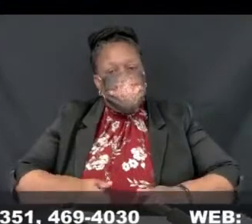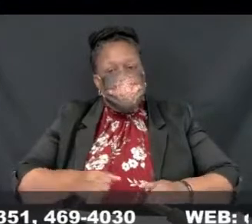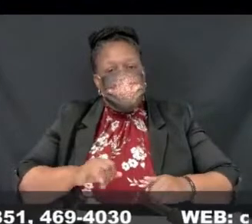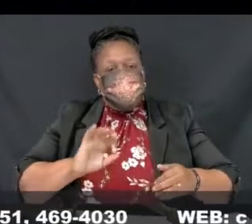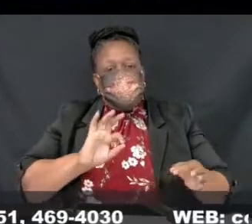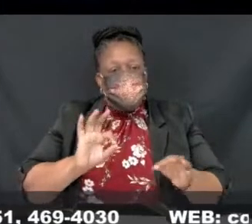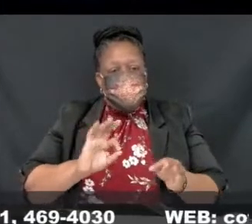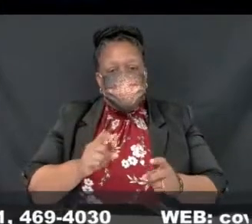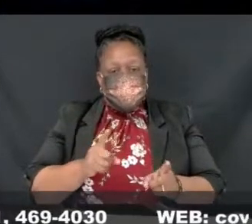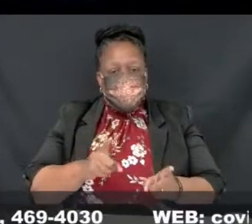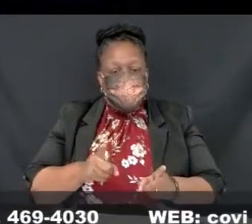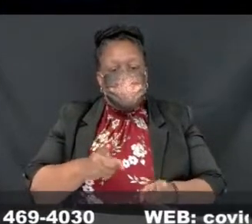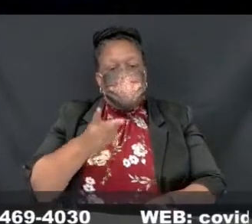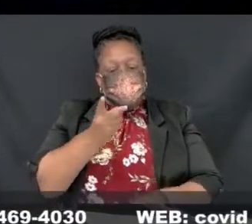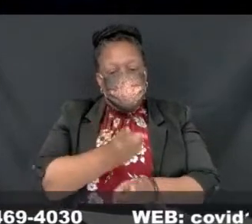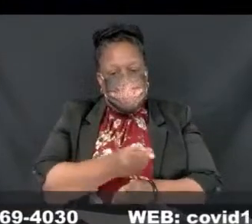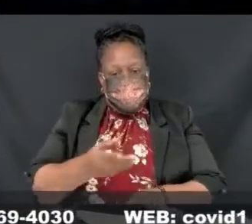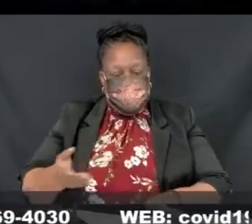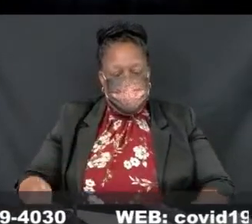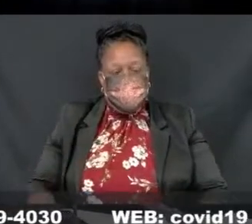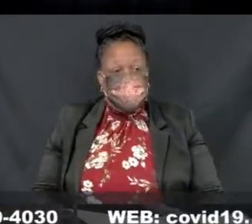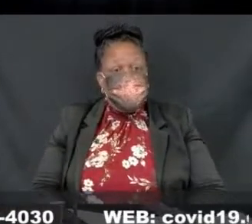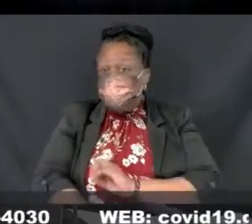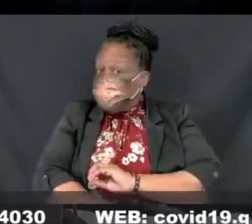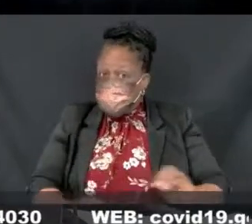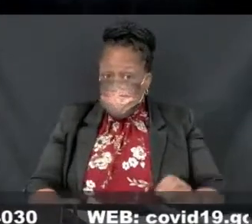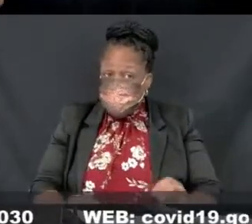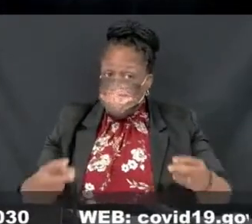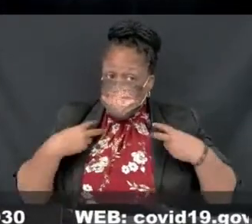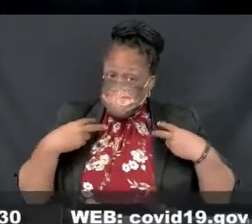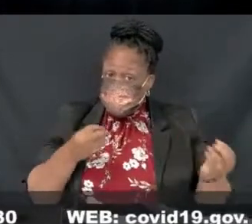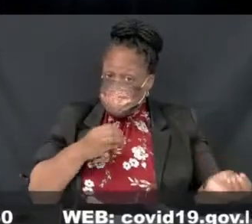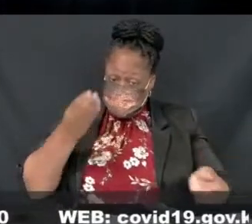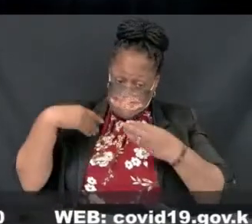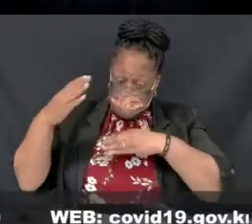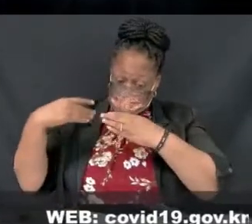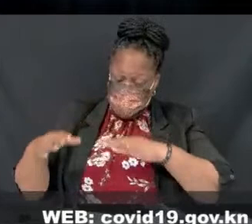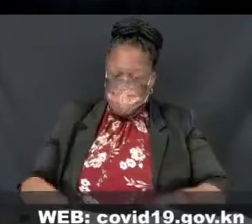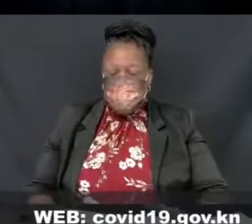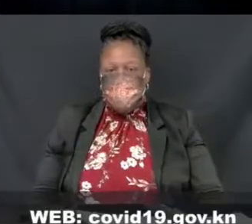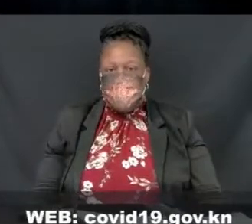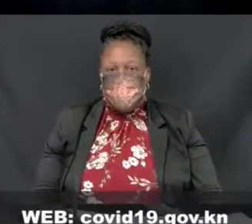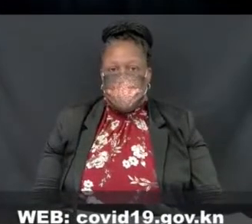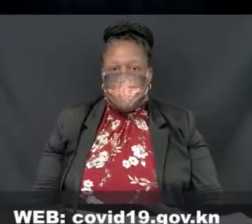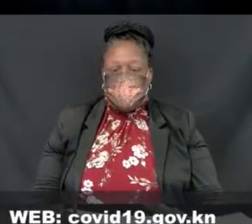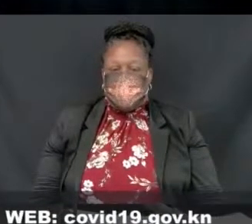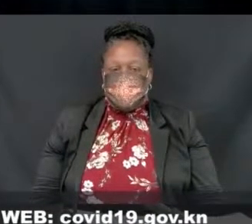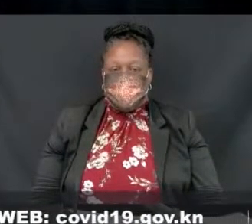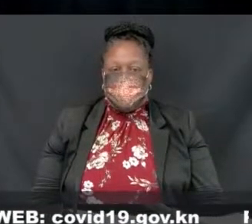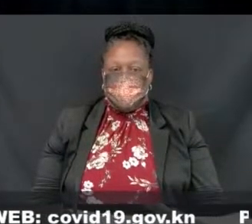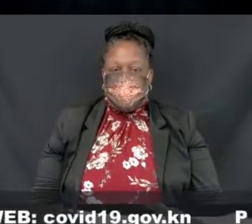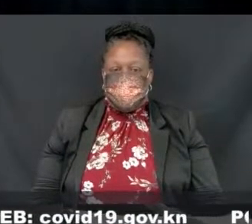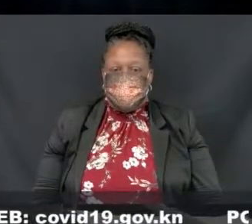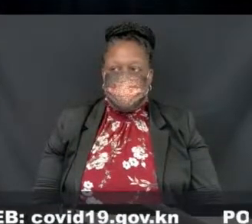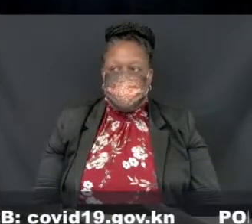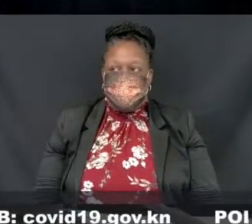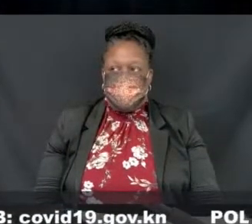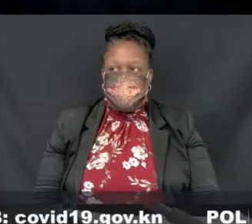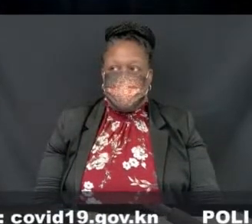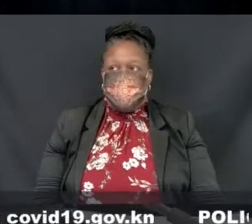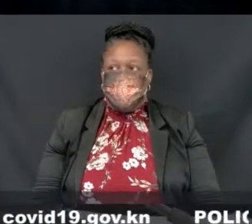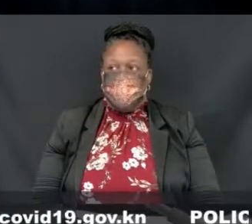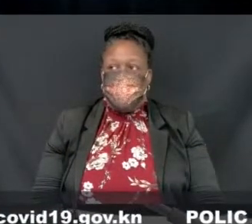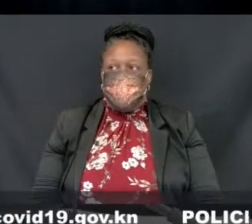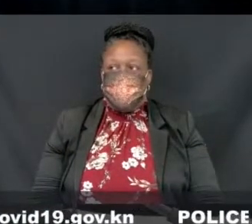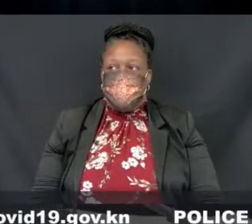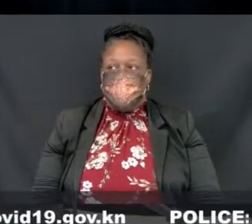like none of us have experienced since, if you're not over 110 years old. So again, I want to